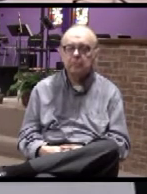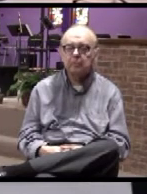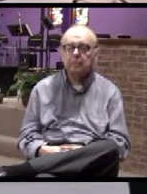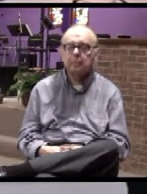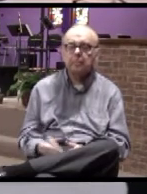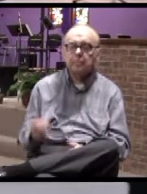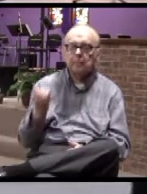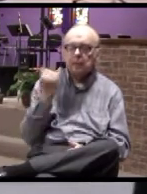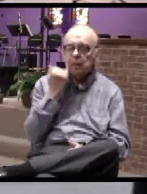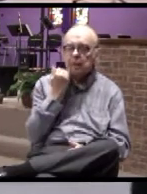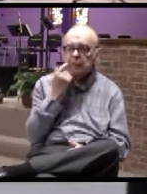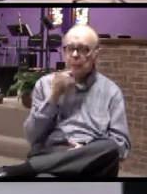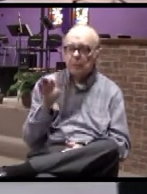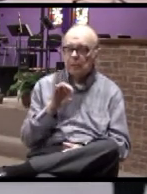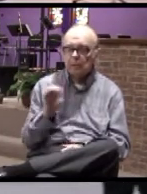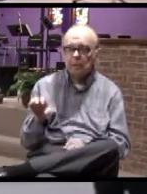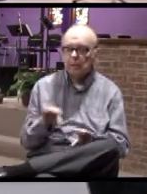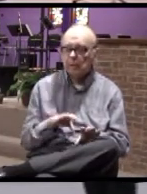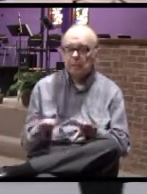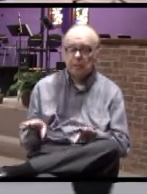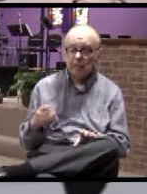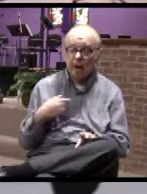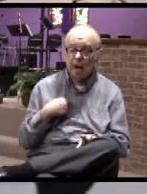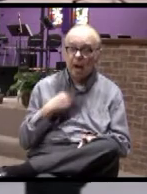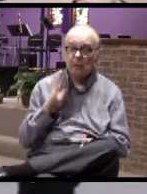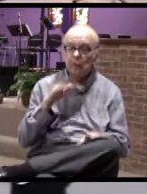If you ever do that, I'm walking.